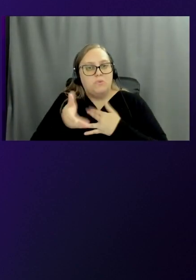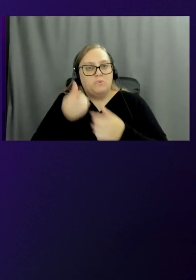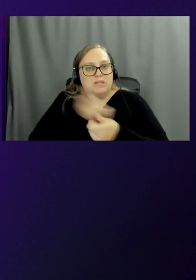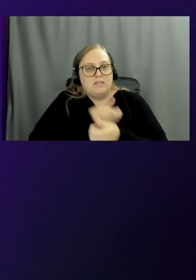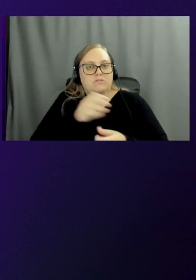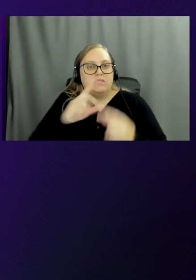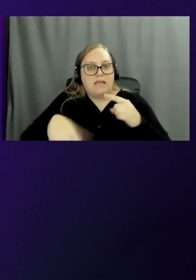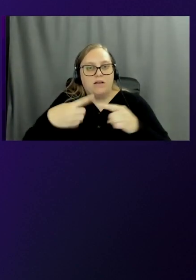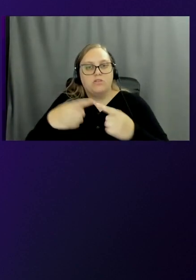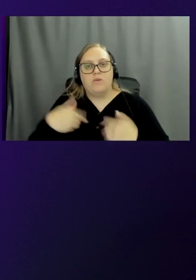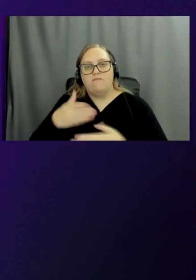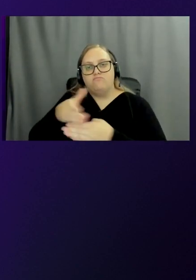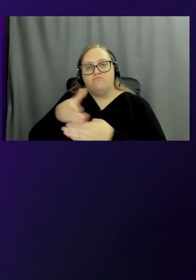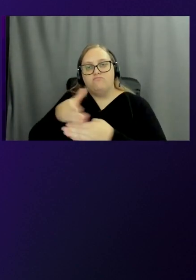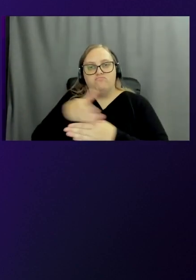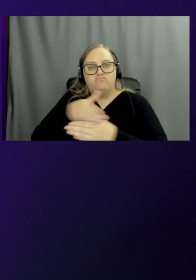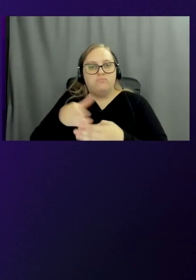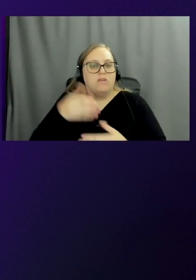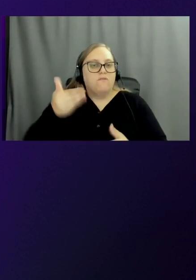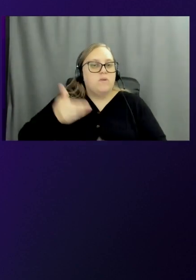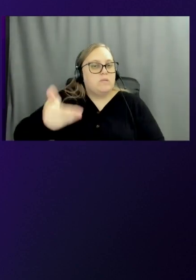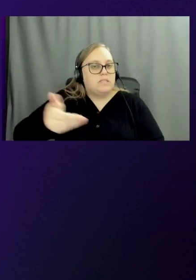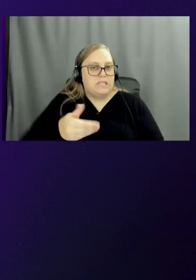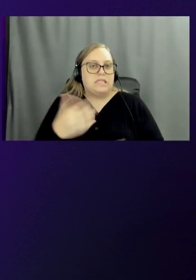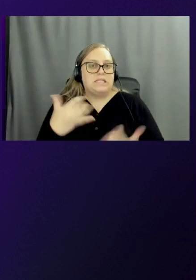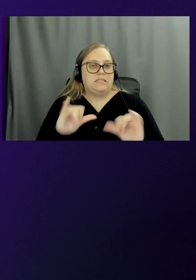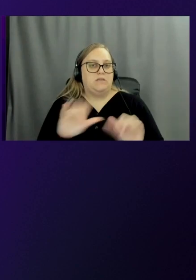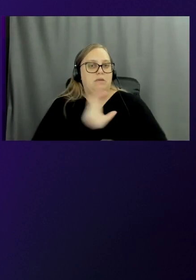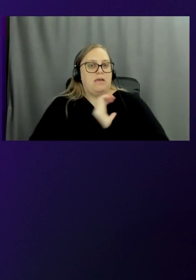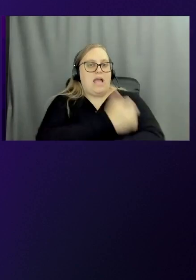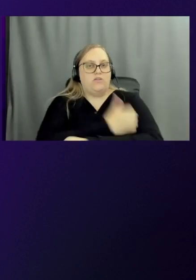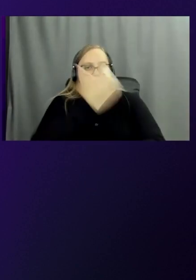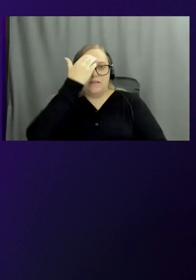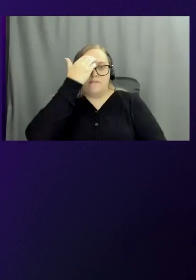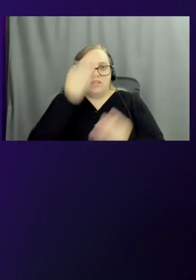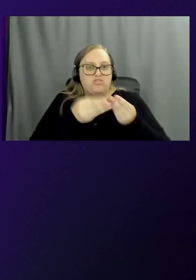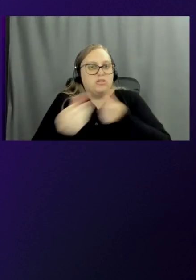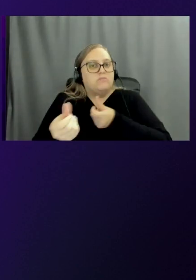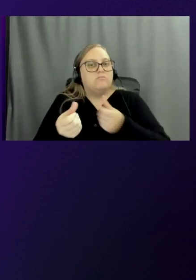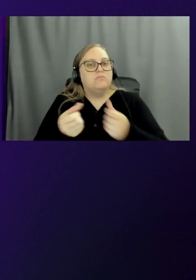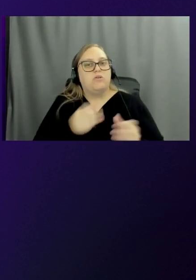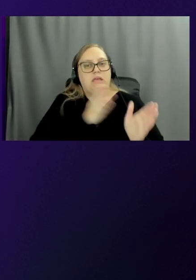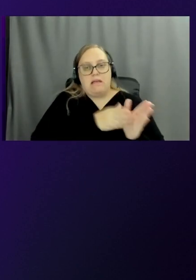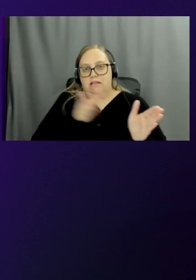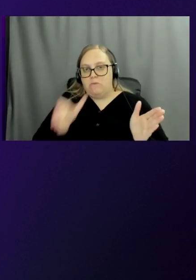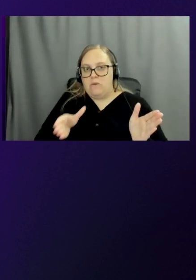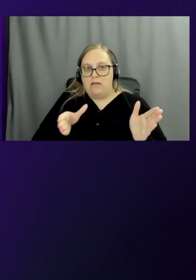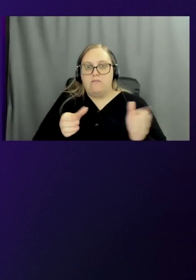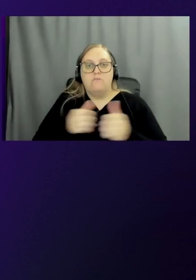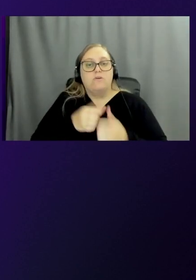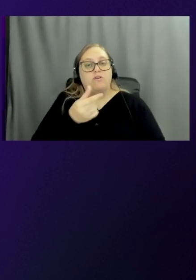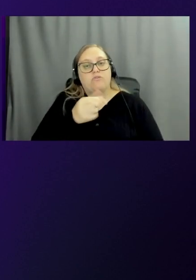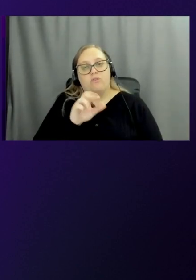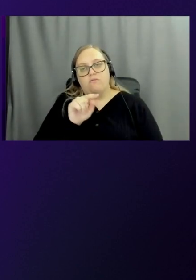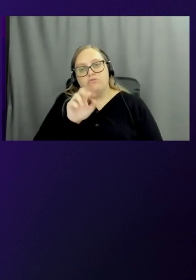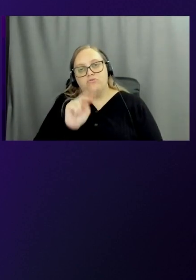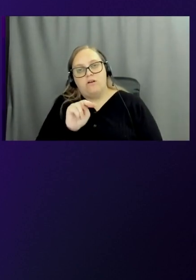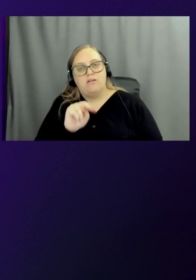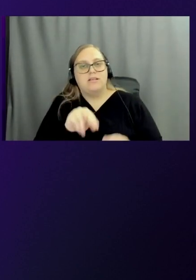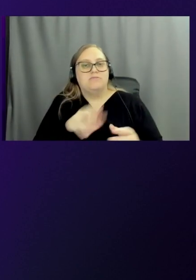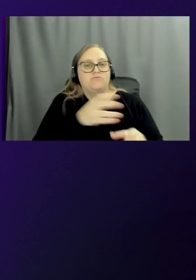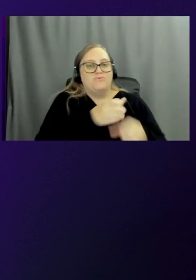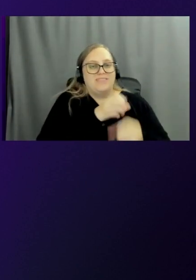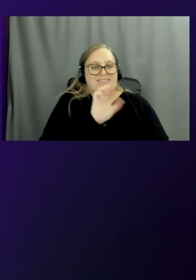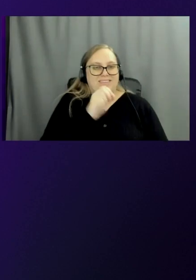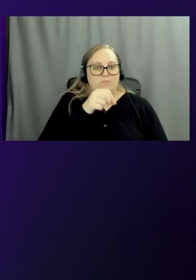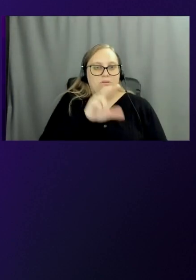and be energy efficient. Also, the end-to-end ownership we have with Graviton allows us to take those CPUs and build efficient systems